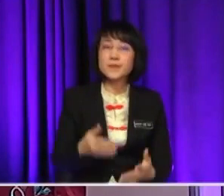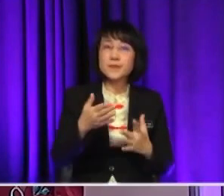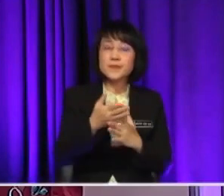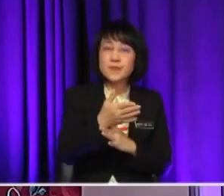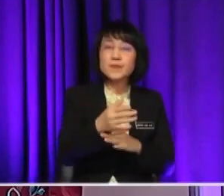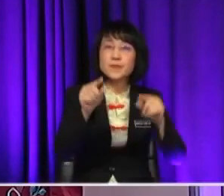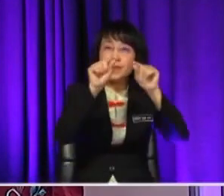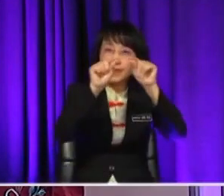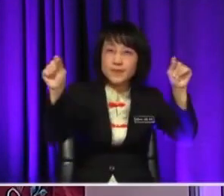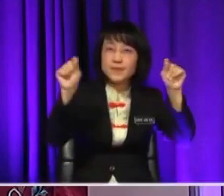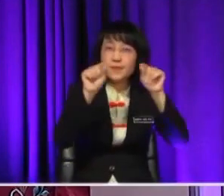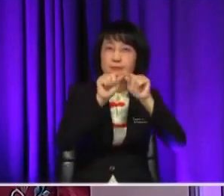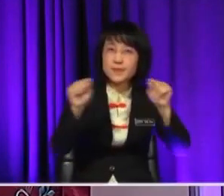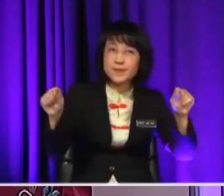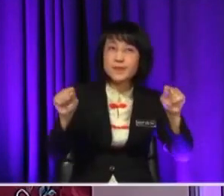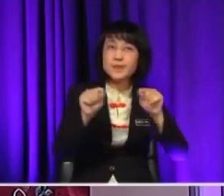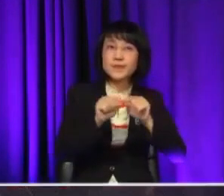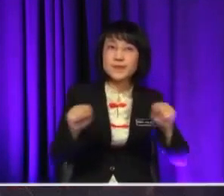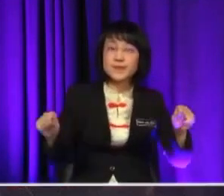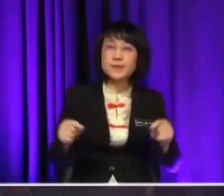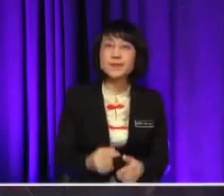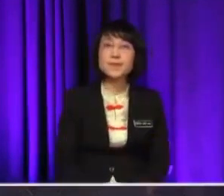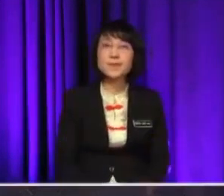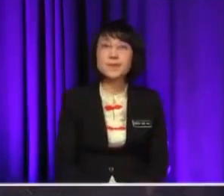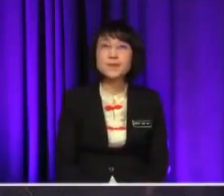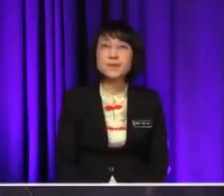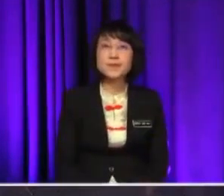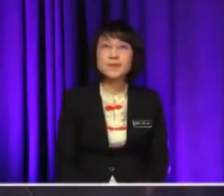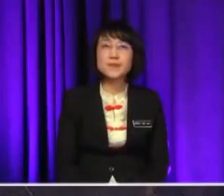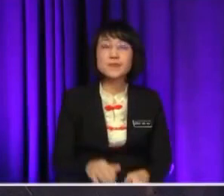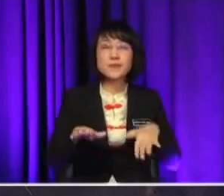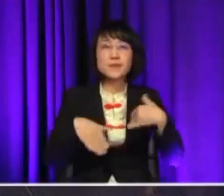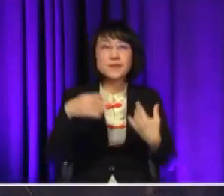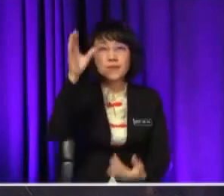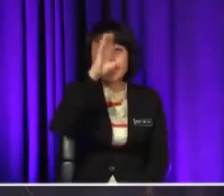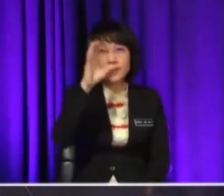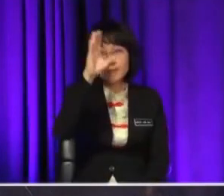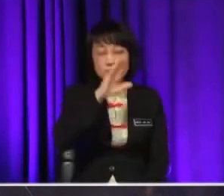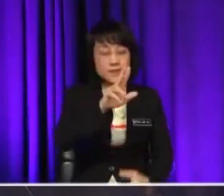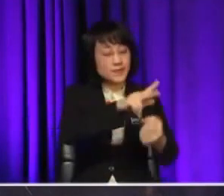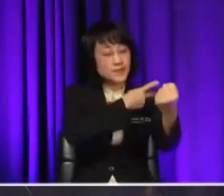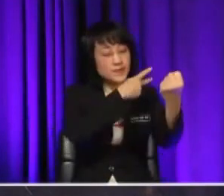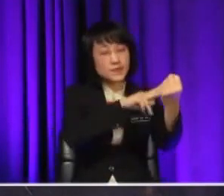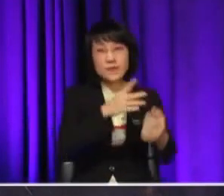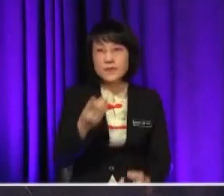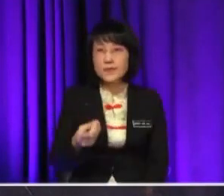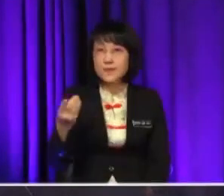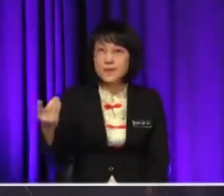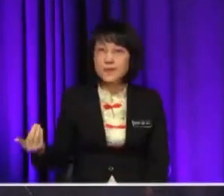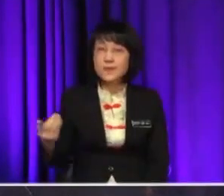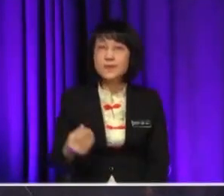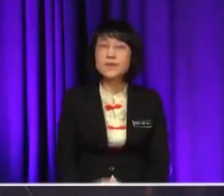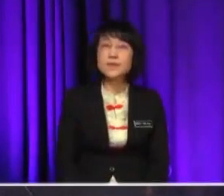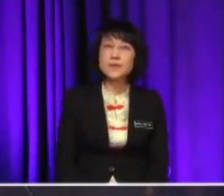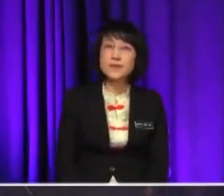by line. And I think they mentioned how they look for poetic devices. Sometimes they look for